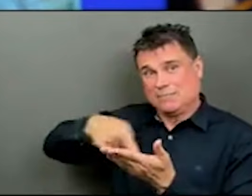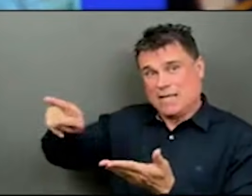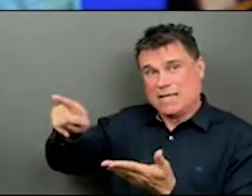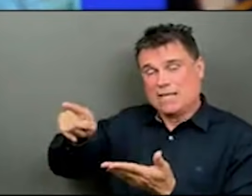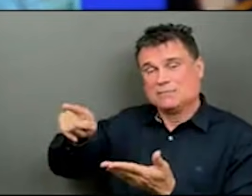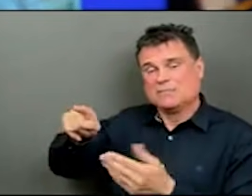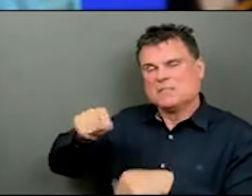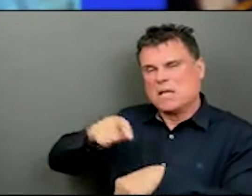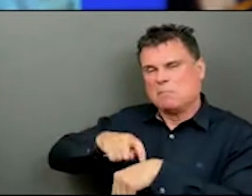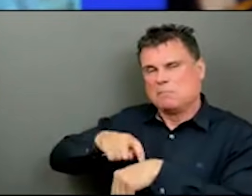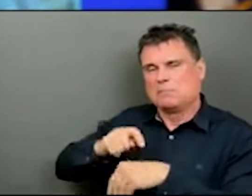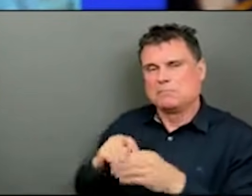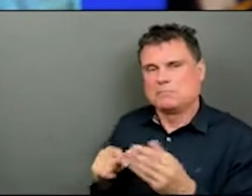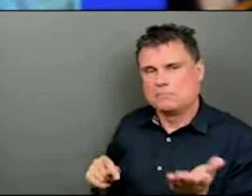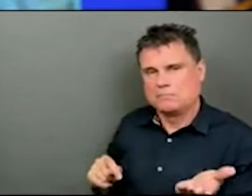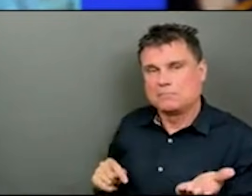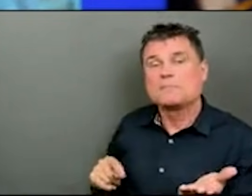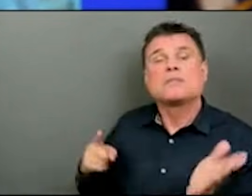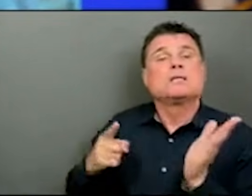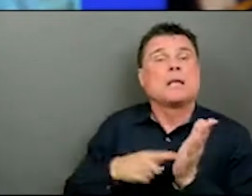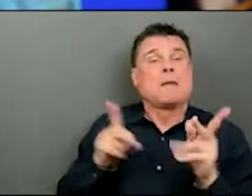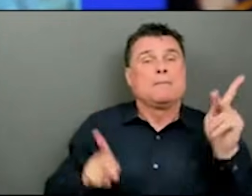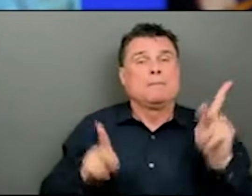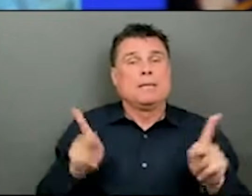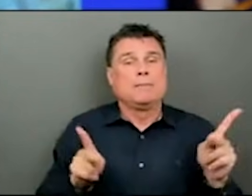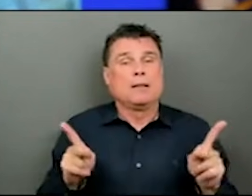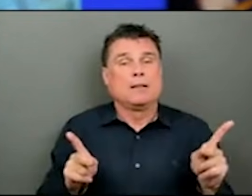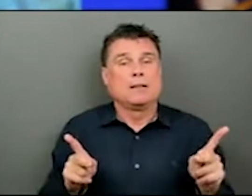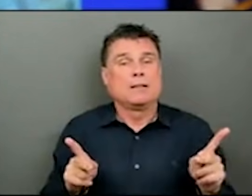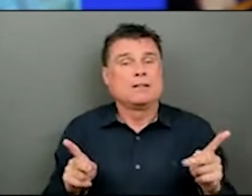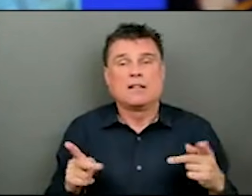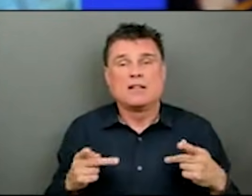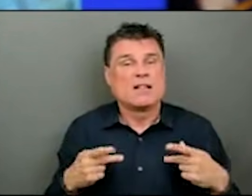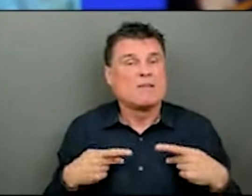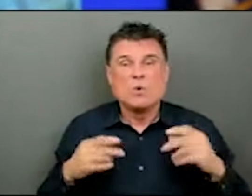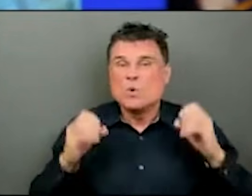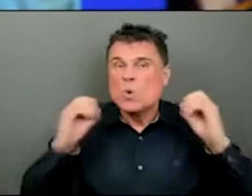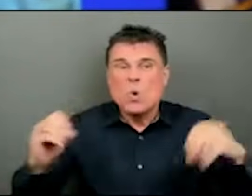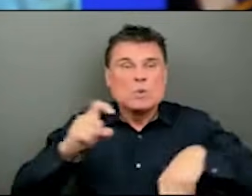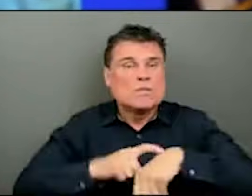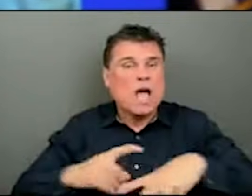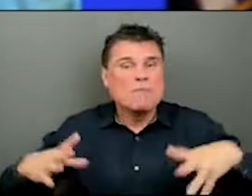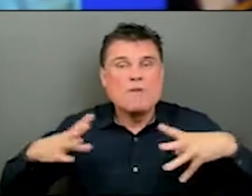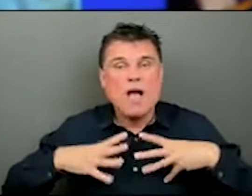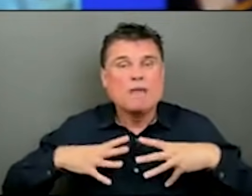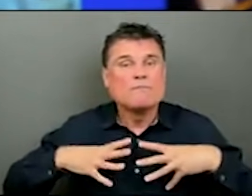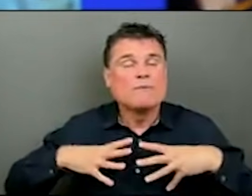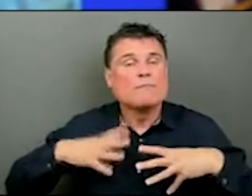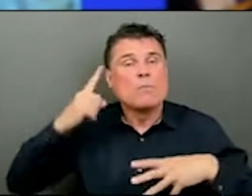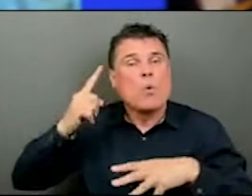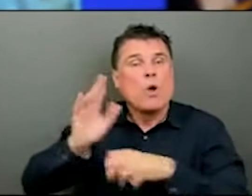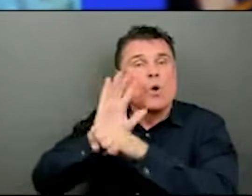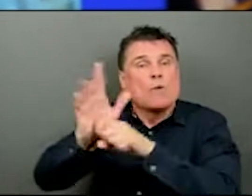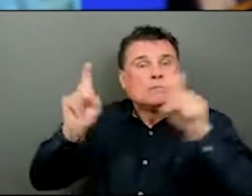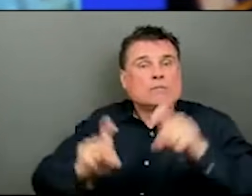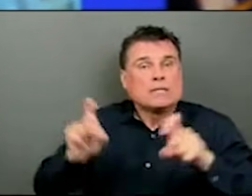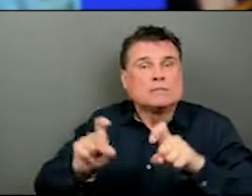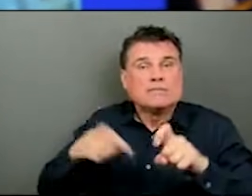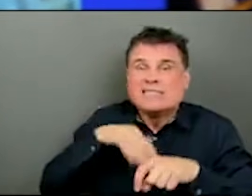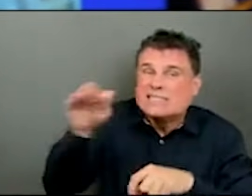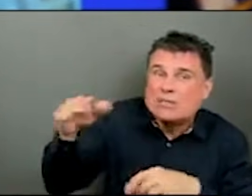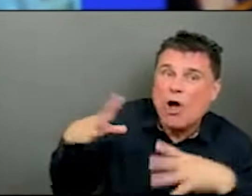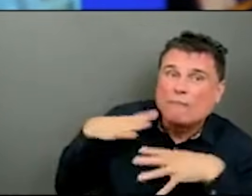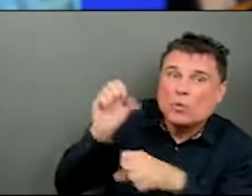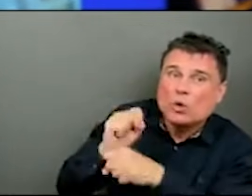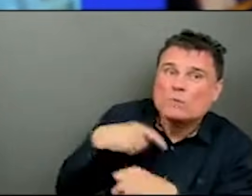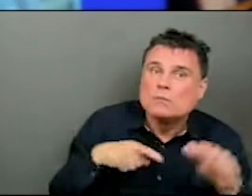walls. It's just getting time for COVID tests. I'm hearing from one doctor who says every single day she's getting at